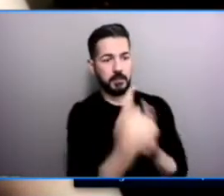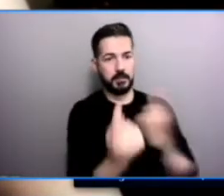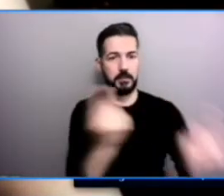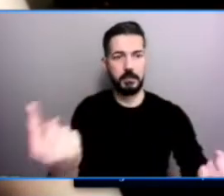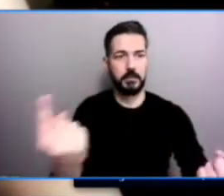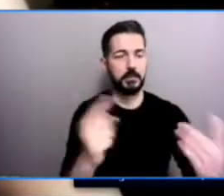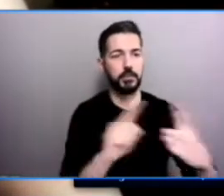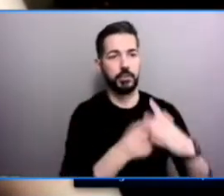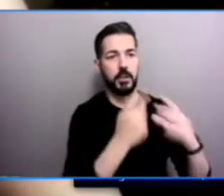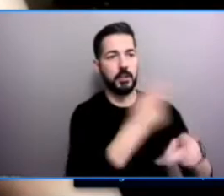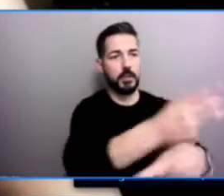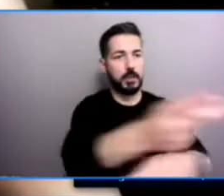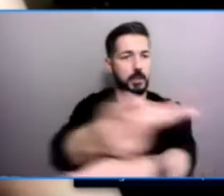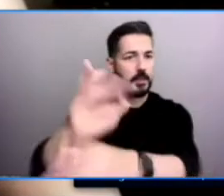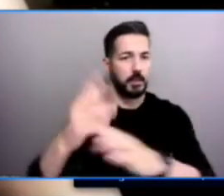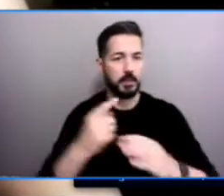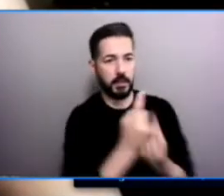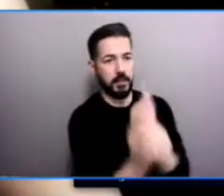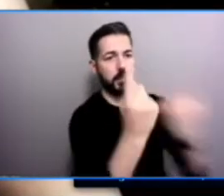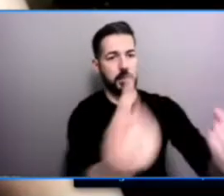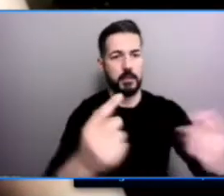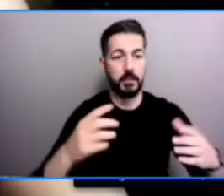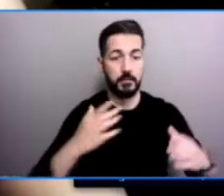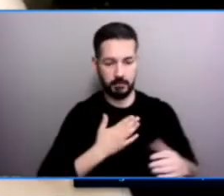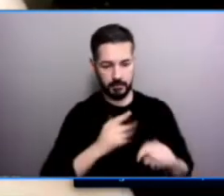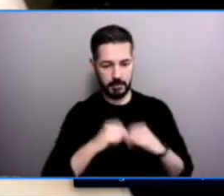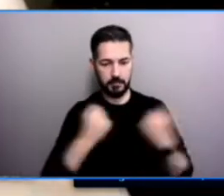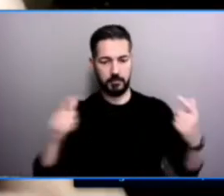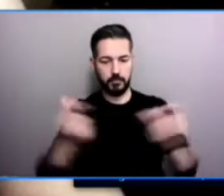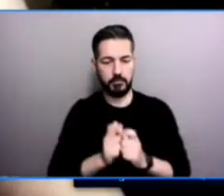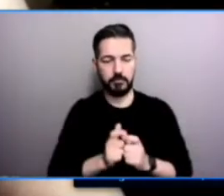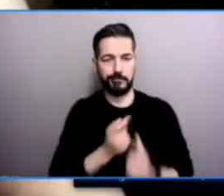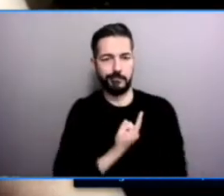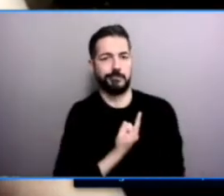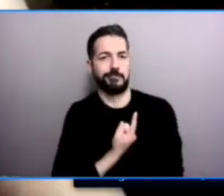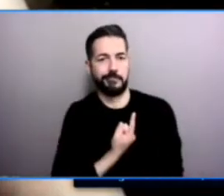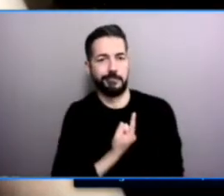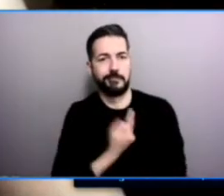killed by a white supremacist. And that